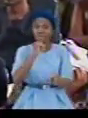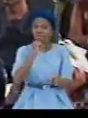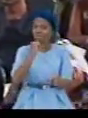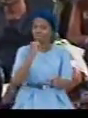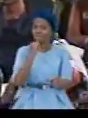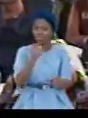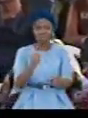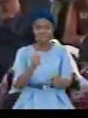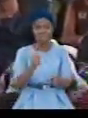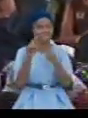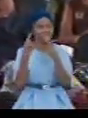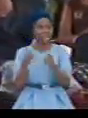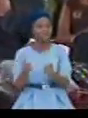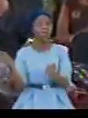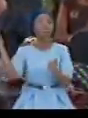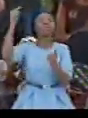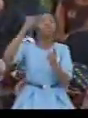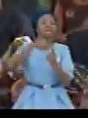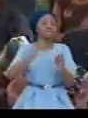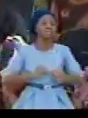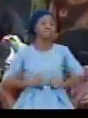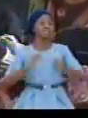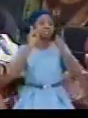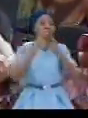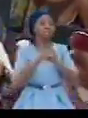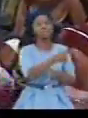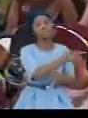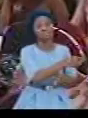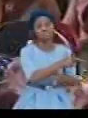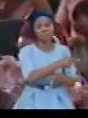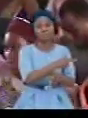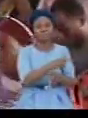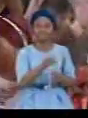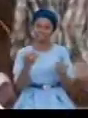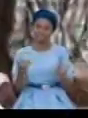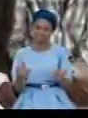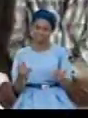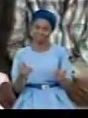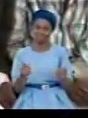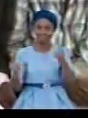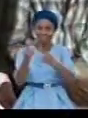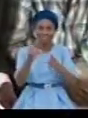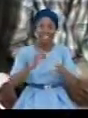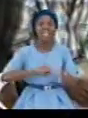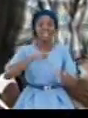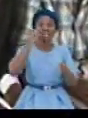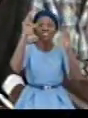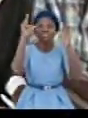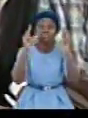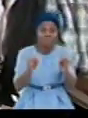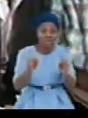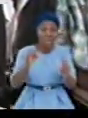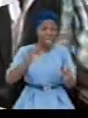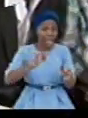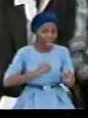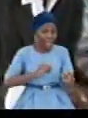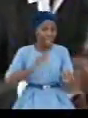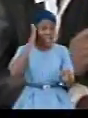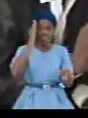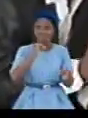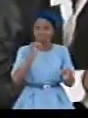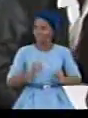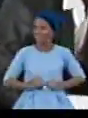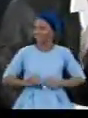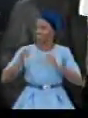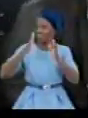except I surrender to them. I say, no, I will not surrender my soul to anyone.